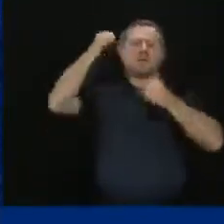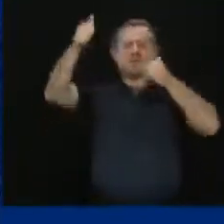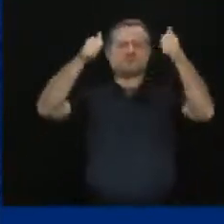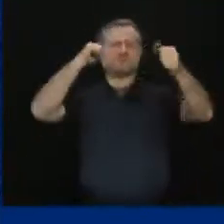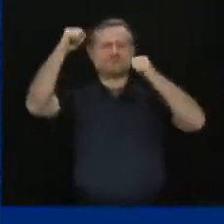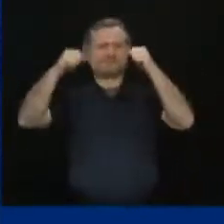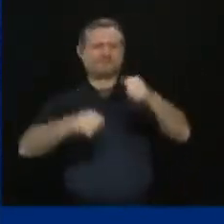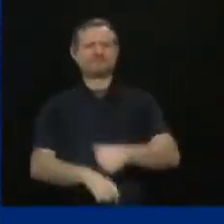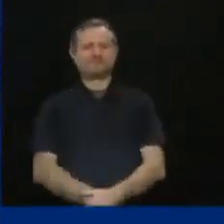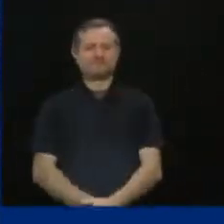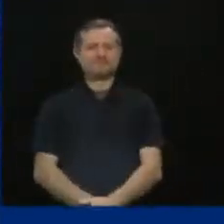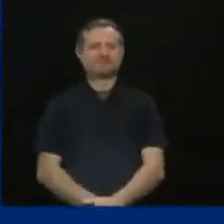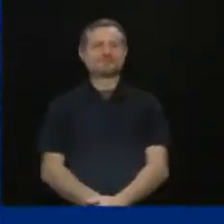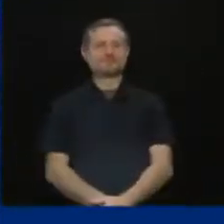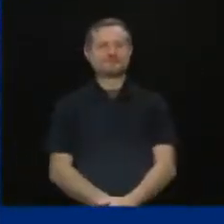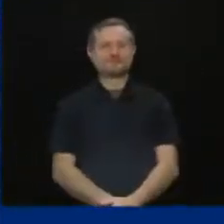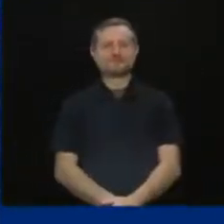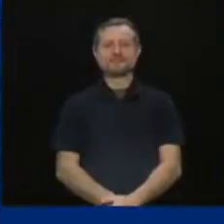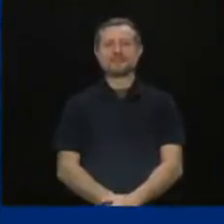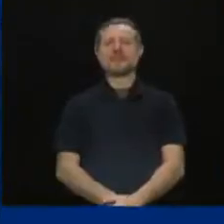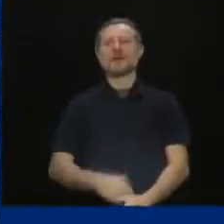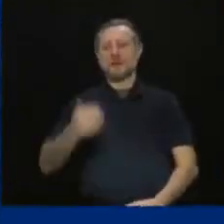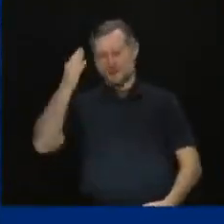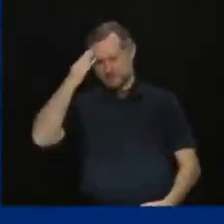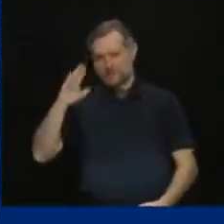Can you tell I brought my own cheering section?